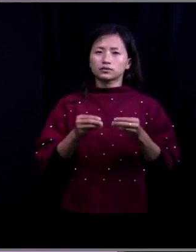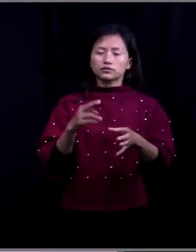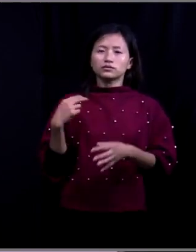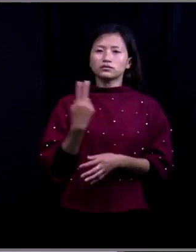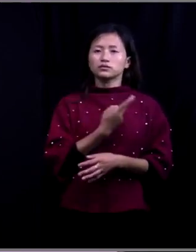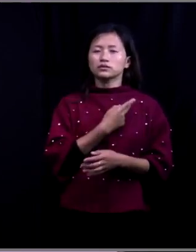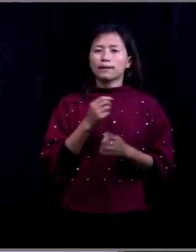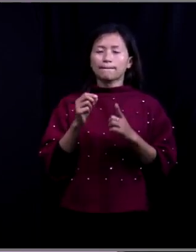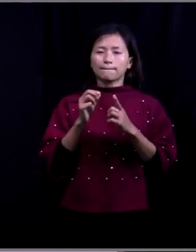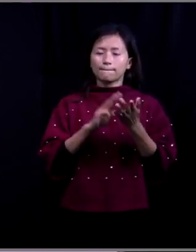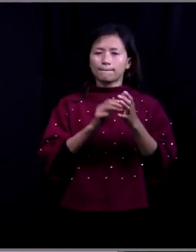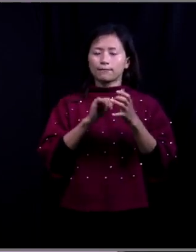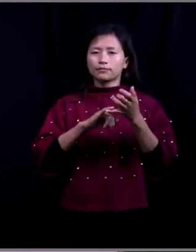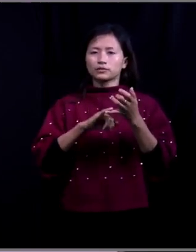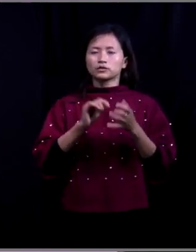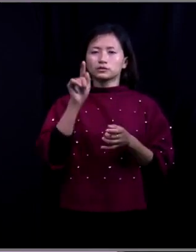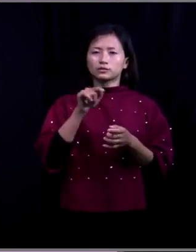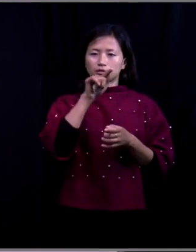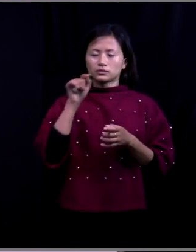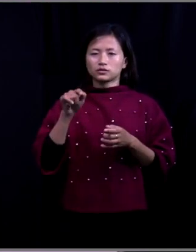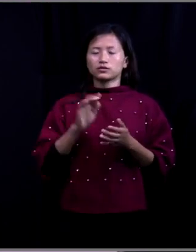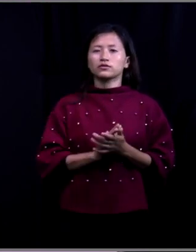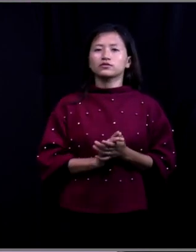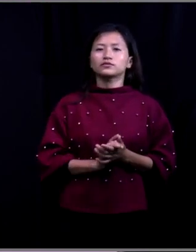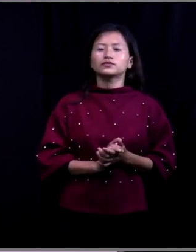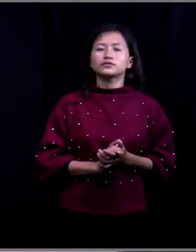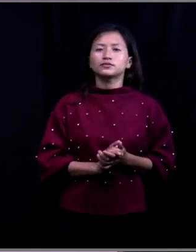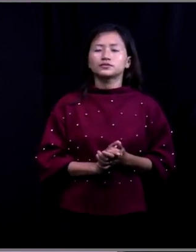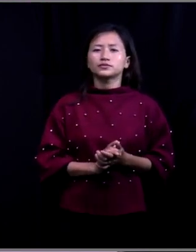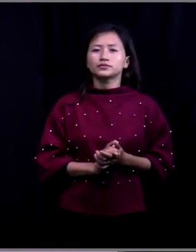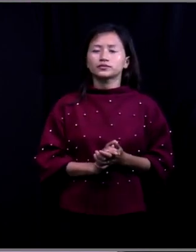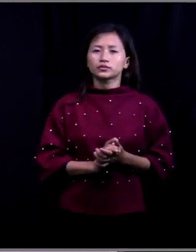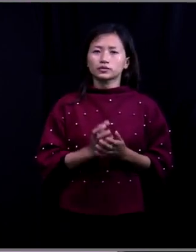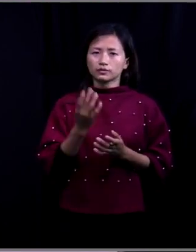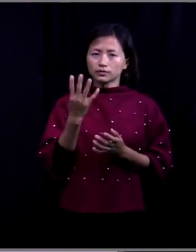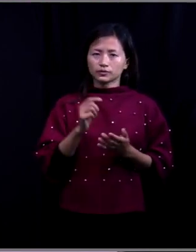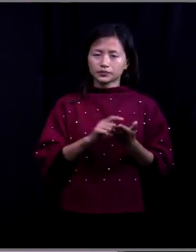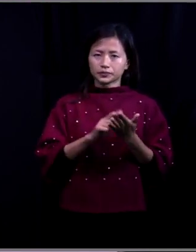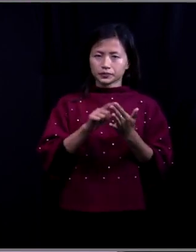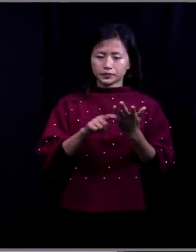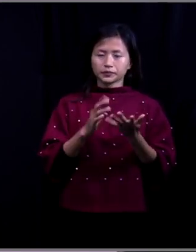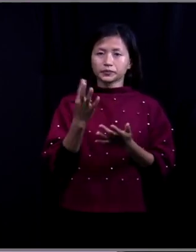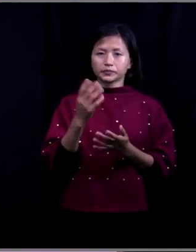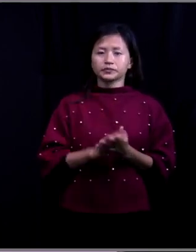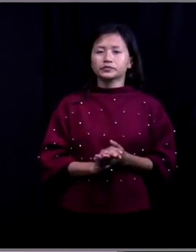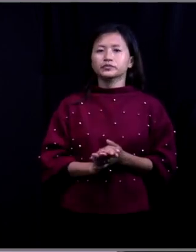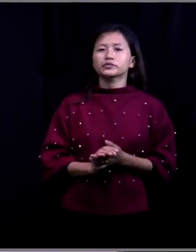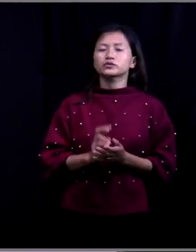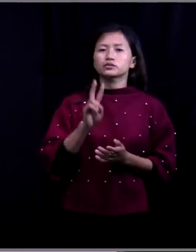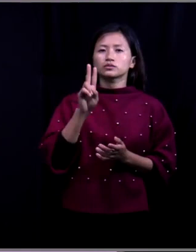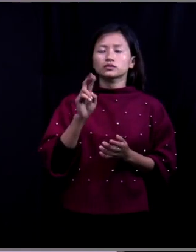the mass percentage of hydrogen. To save time, let me do the calculation with this calculator. 2 into